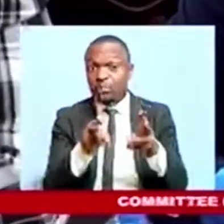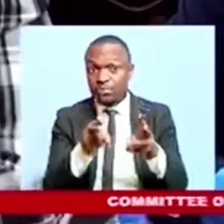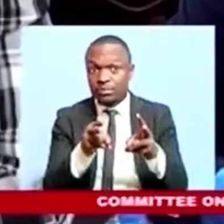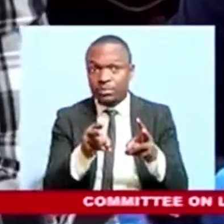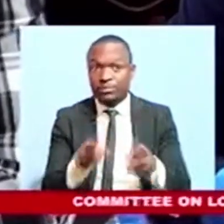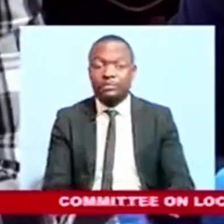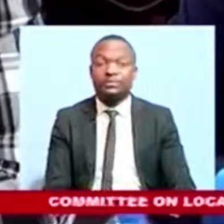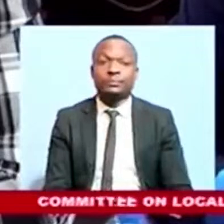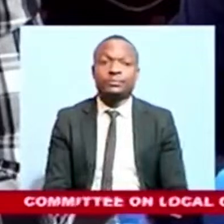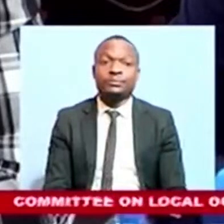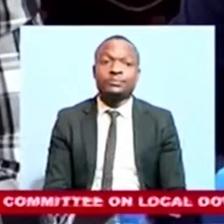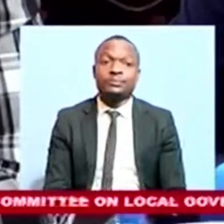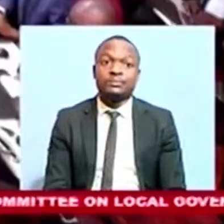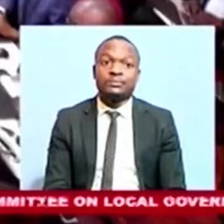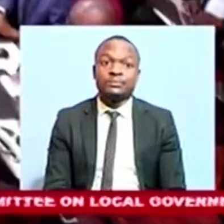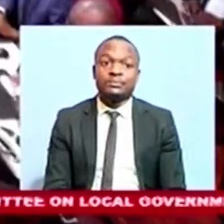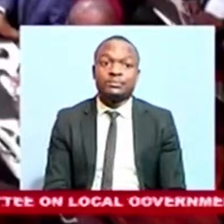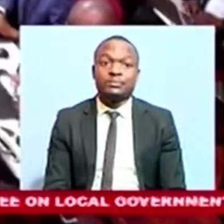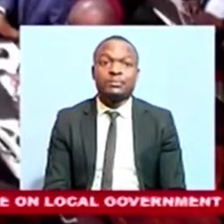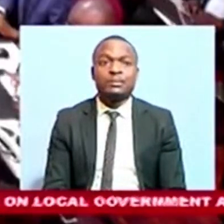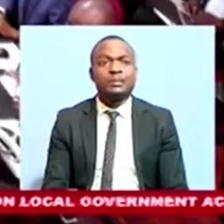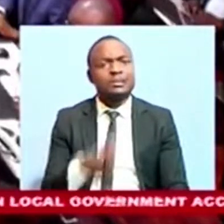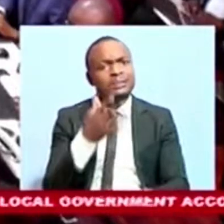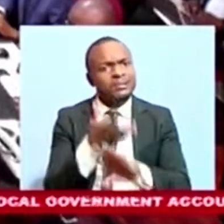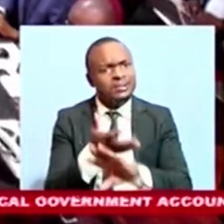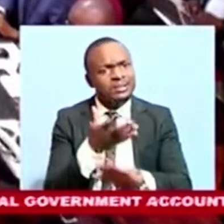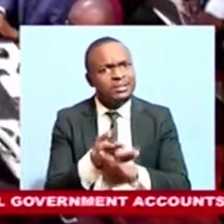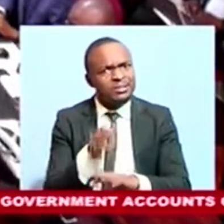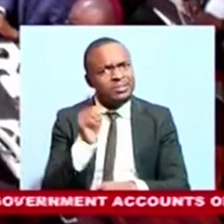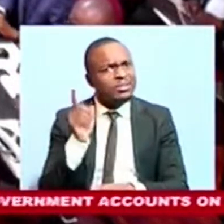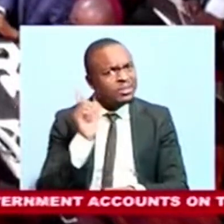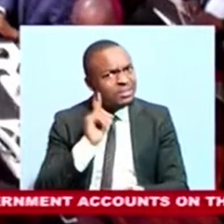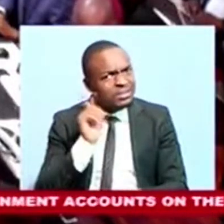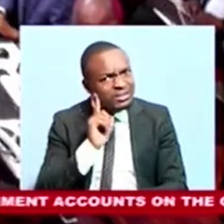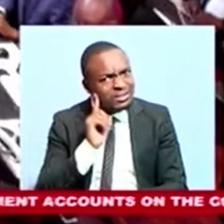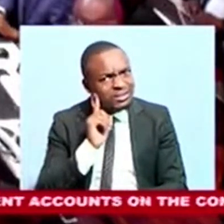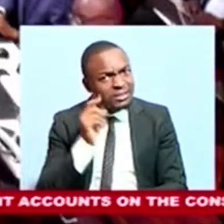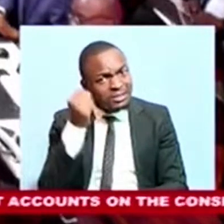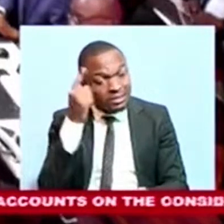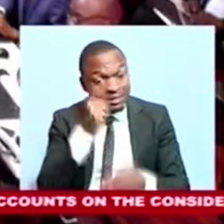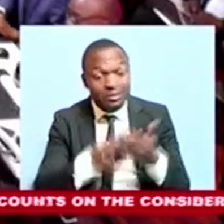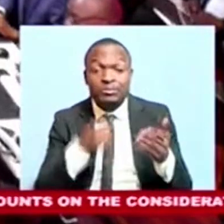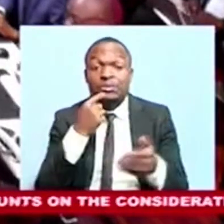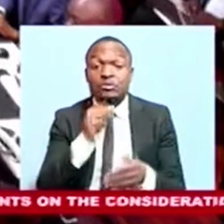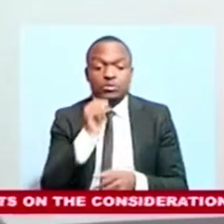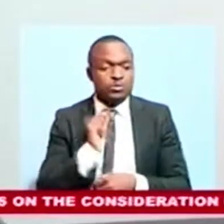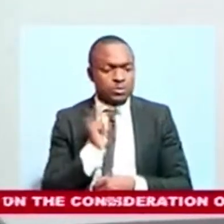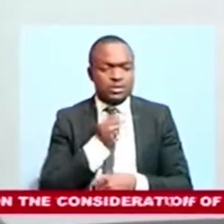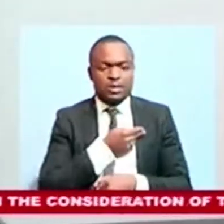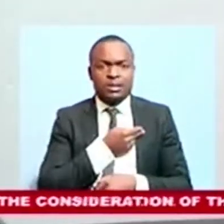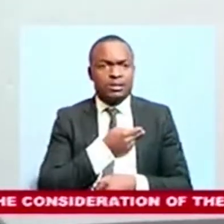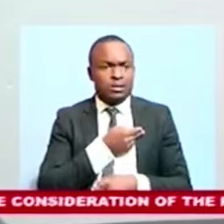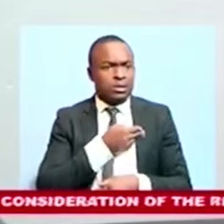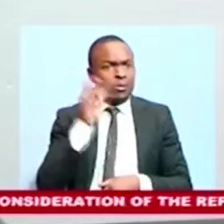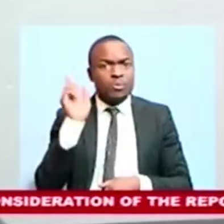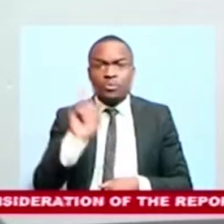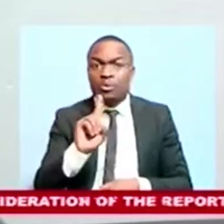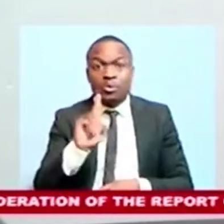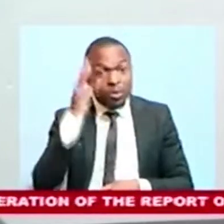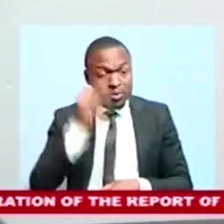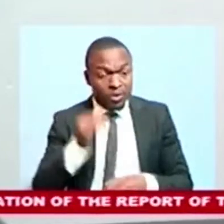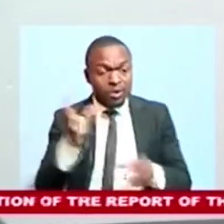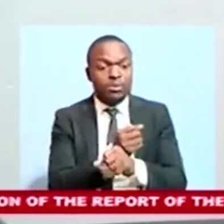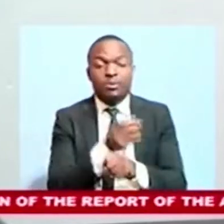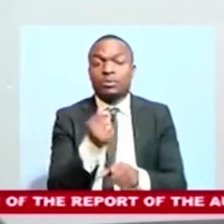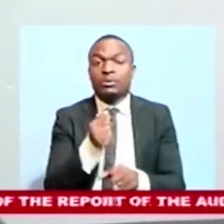sir. Is it difficult for you to hear or to understand what you are saying? Don't tell us why you got that money. He is